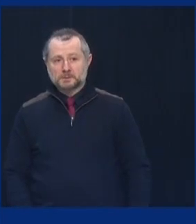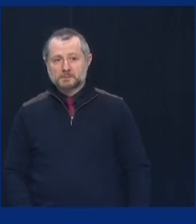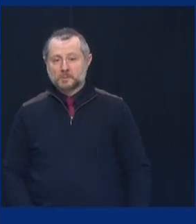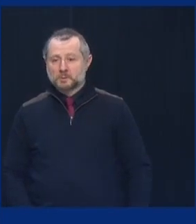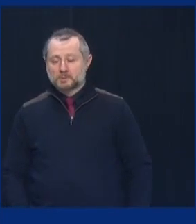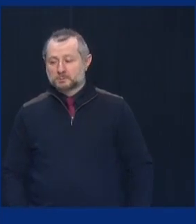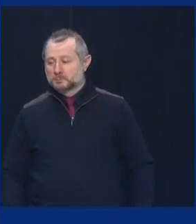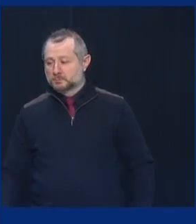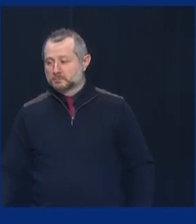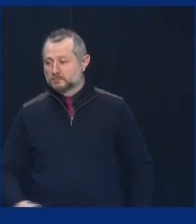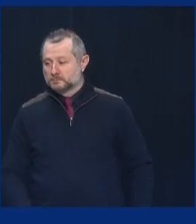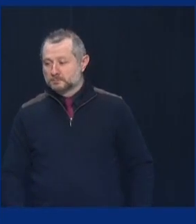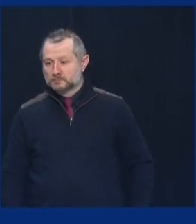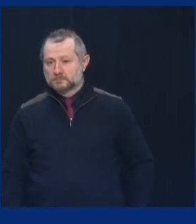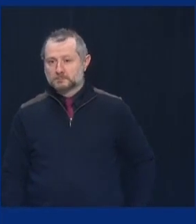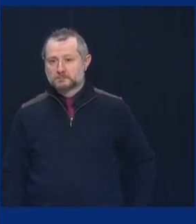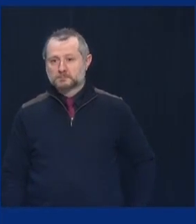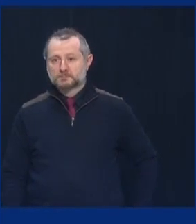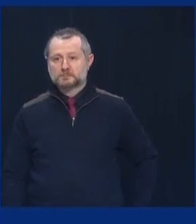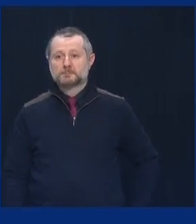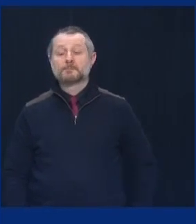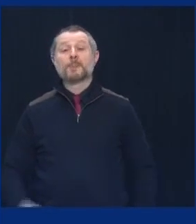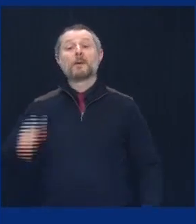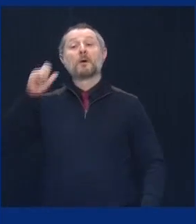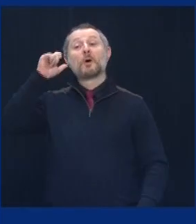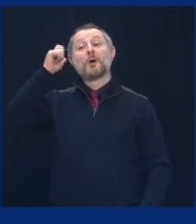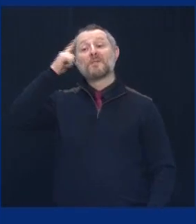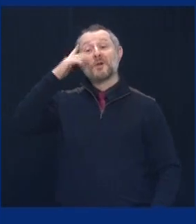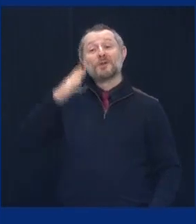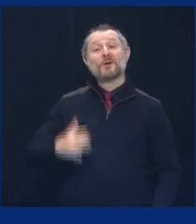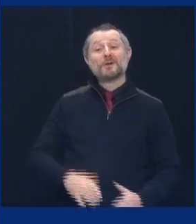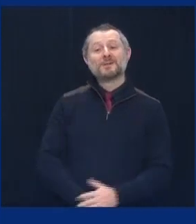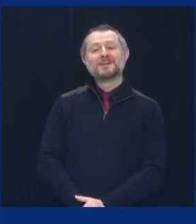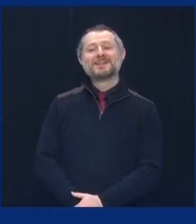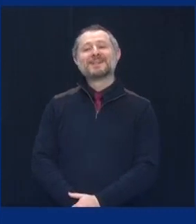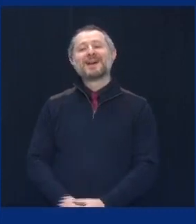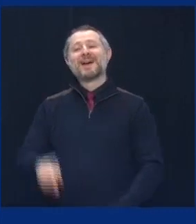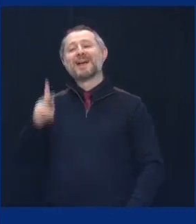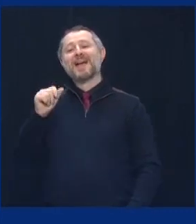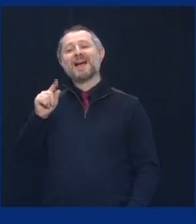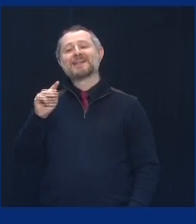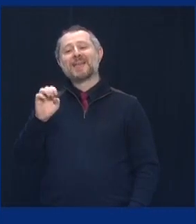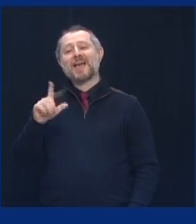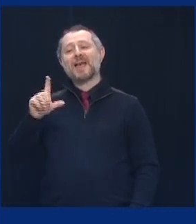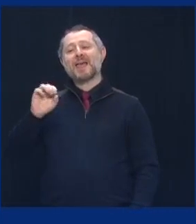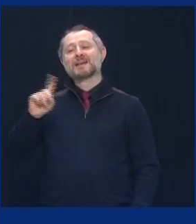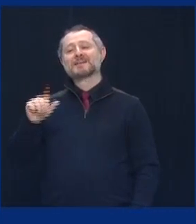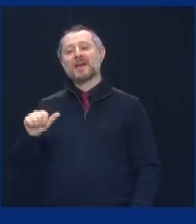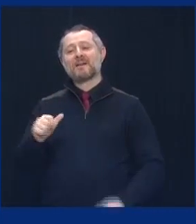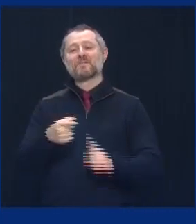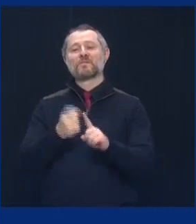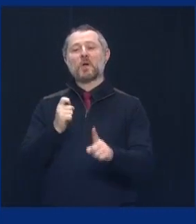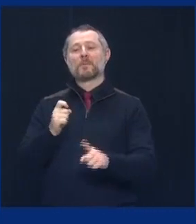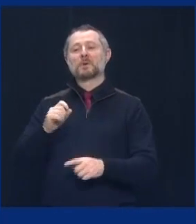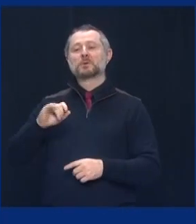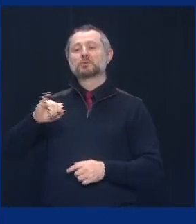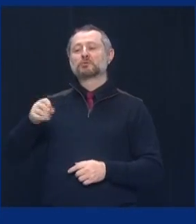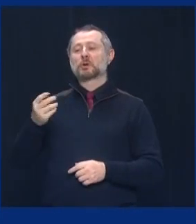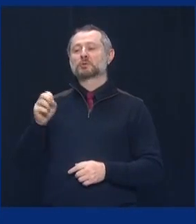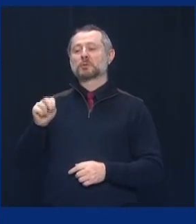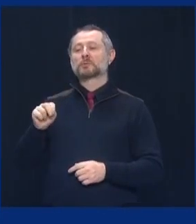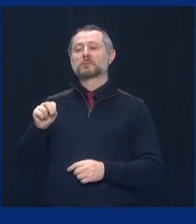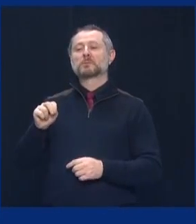Okay, no Governor, questions. you now have Kate Let's go to Lisa lunch. from Johnson Newspapers. Kate, your line is now open. Please unmute your microphone.